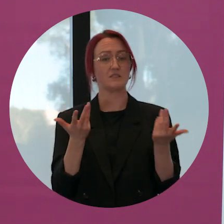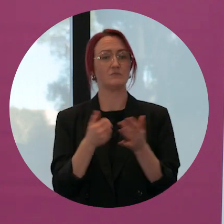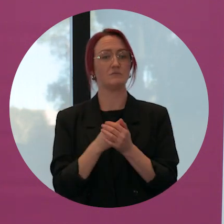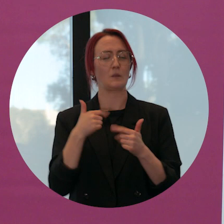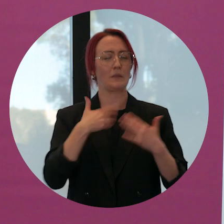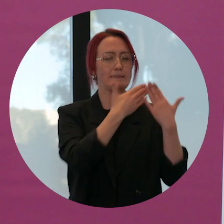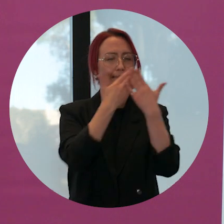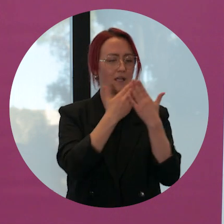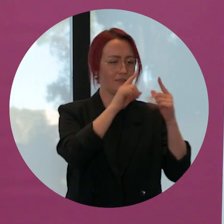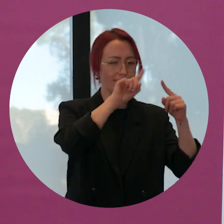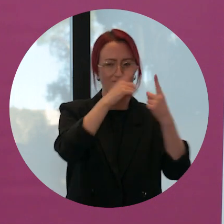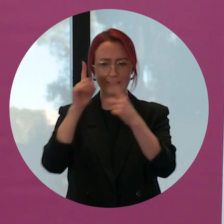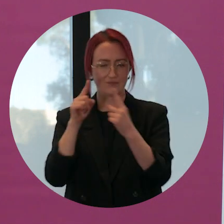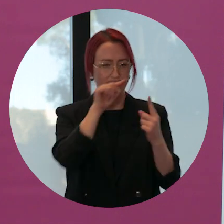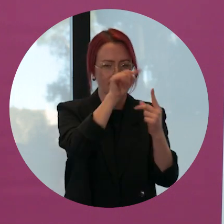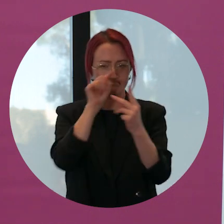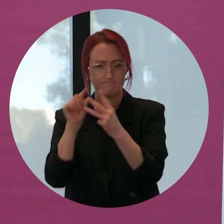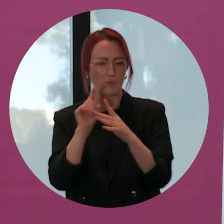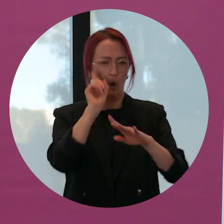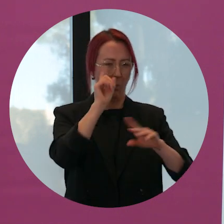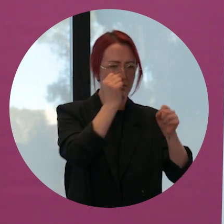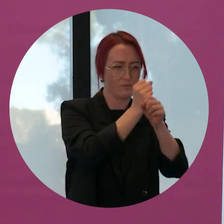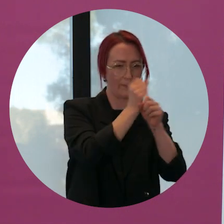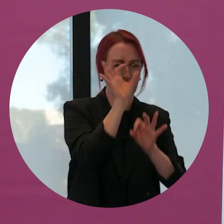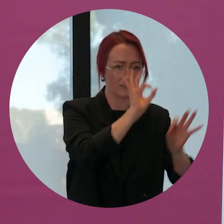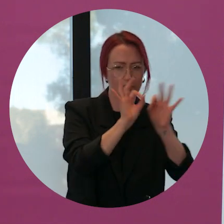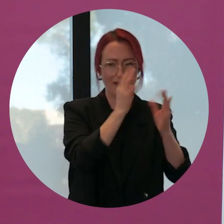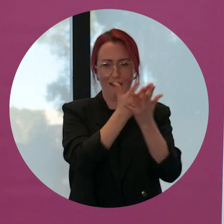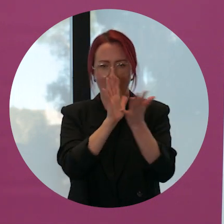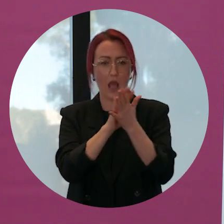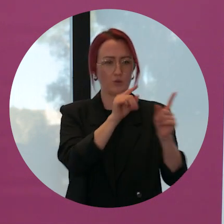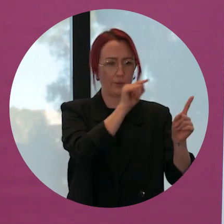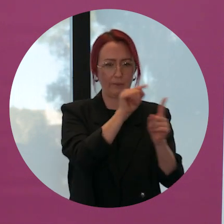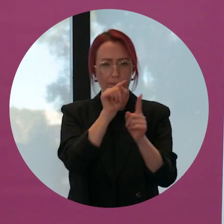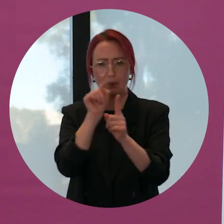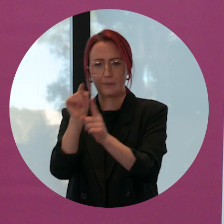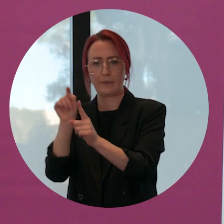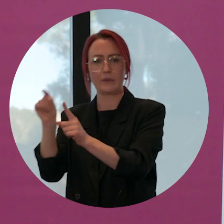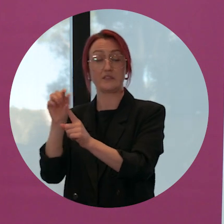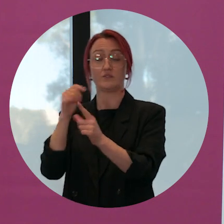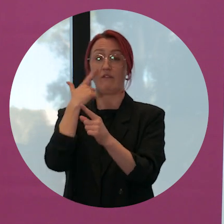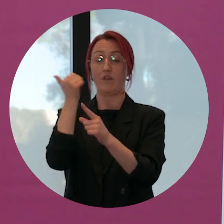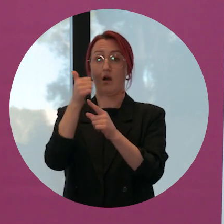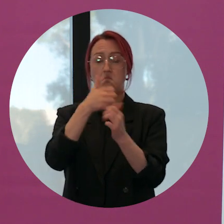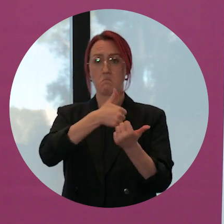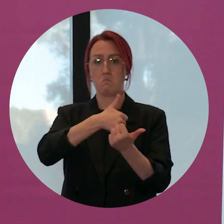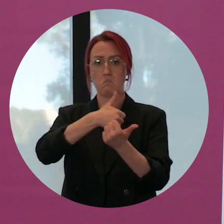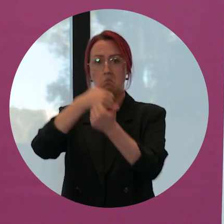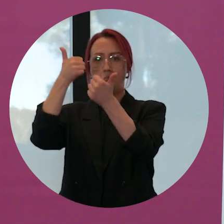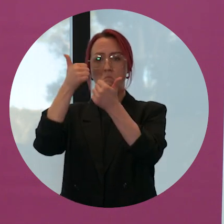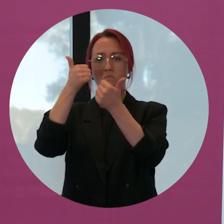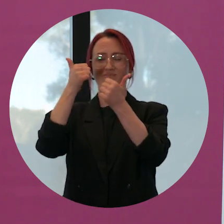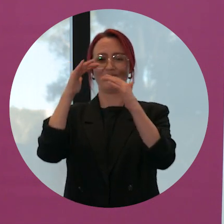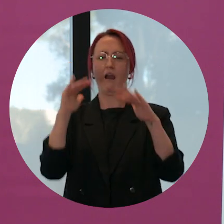different possibilities of these types of compounds in different ratios to fine-tune the properties to get higher cobalt extraction